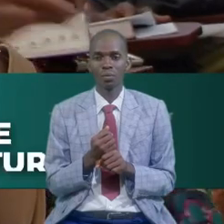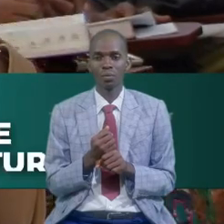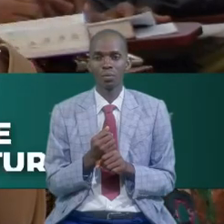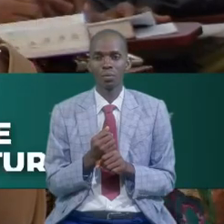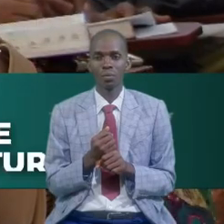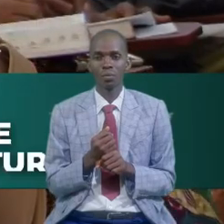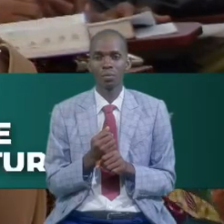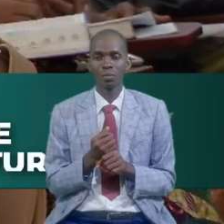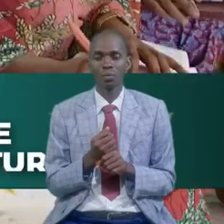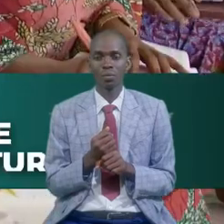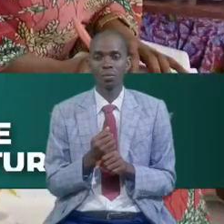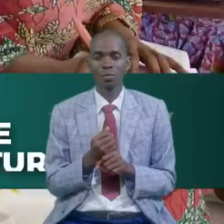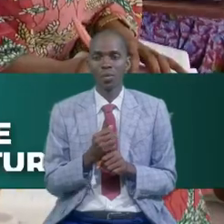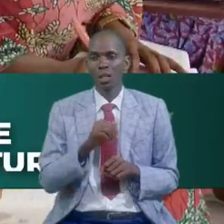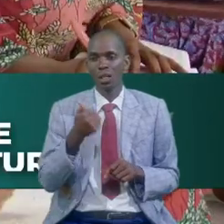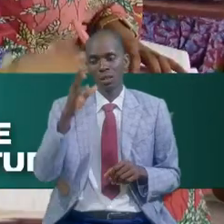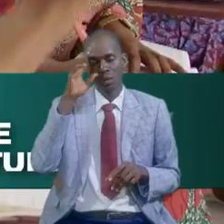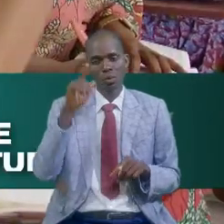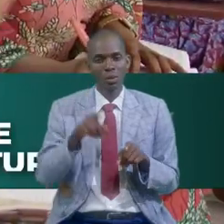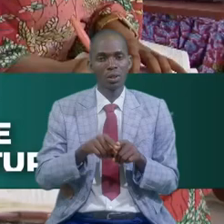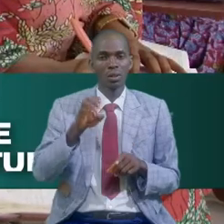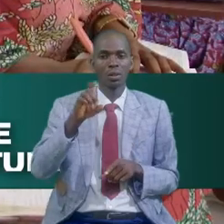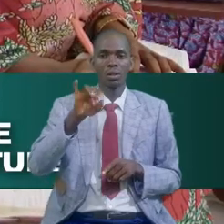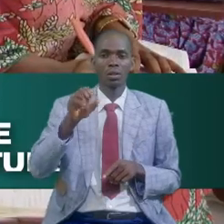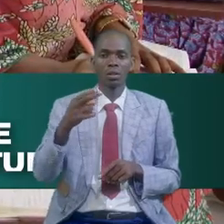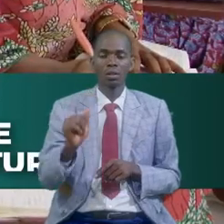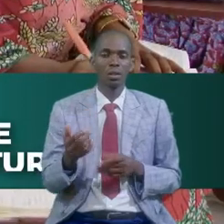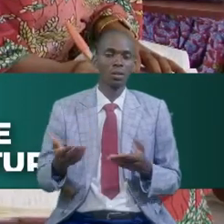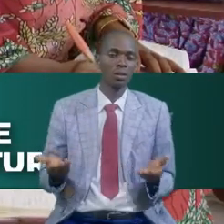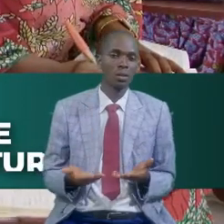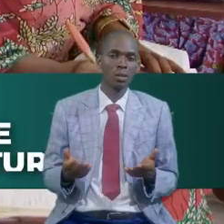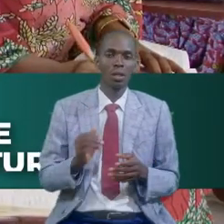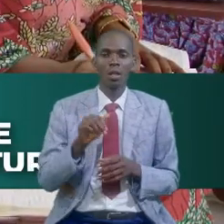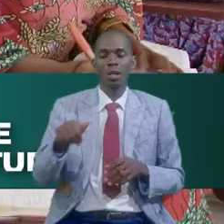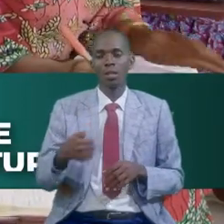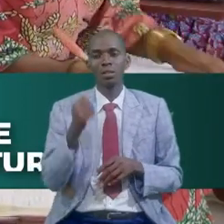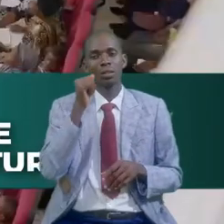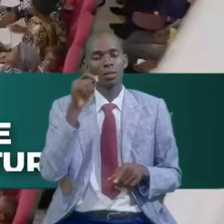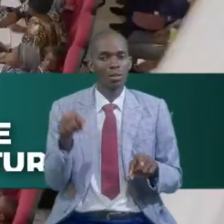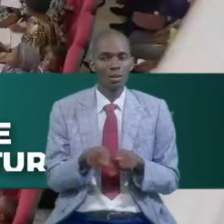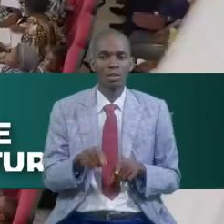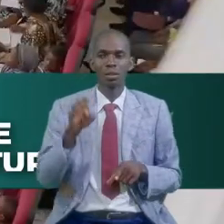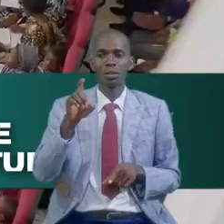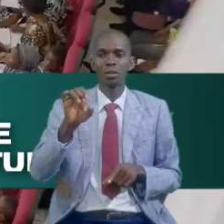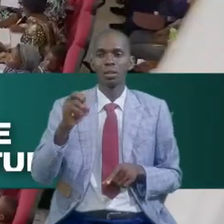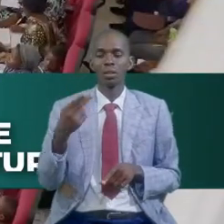Any brother Elisha at home here? Any sister Elisha at home here?